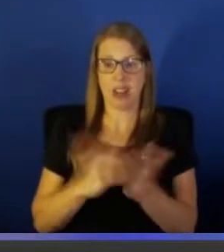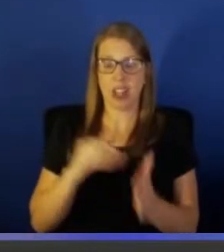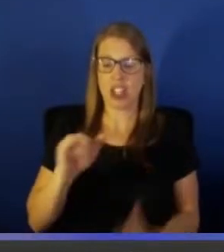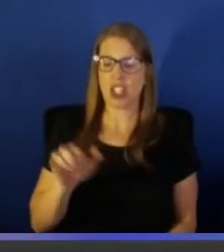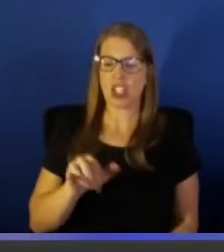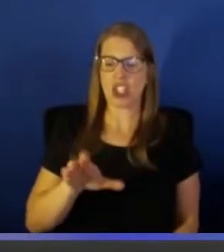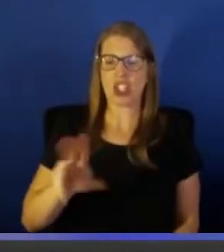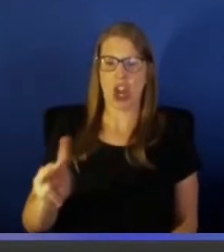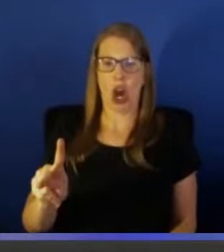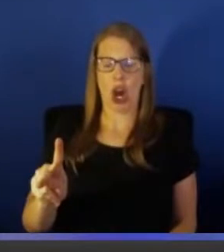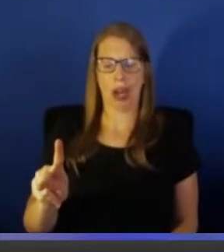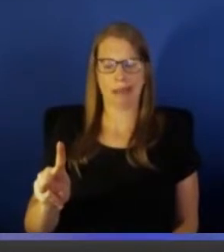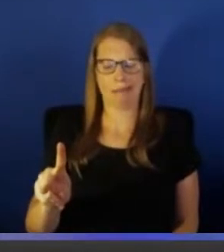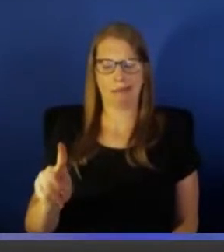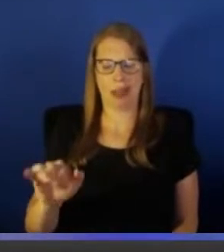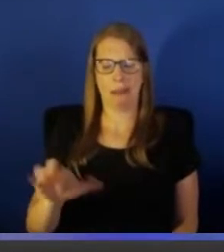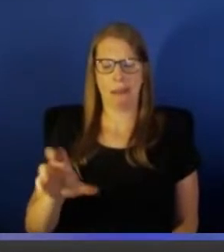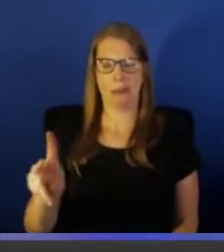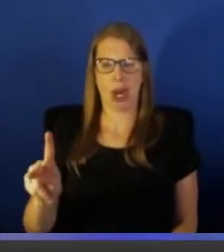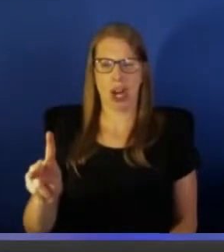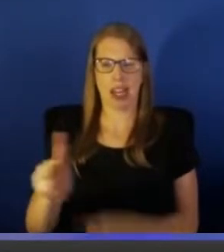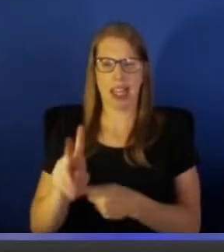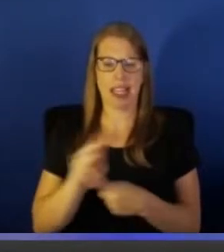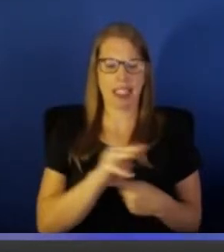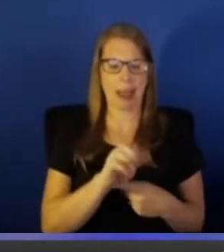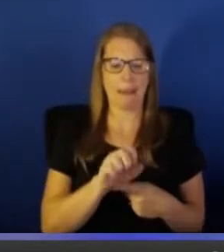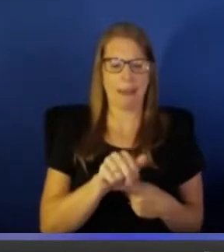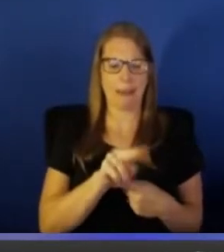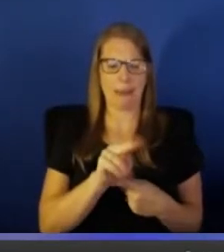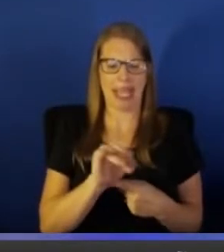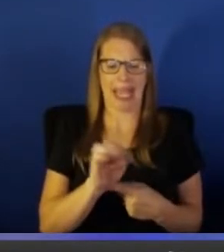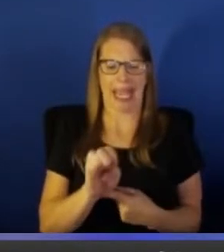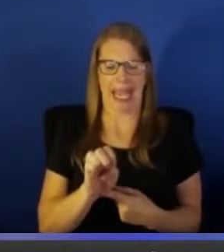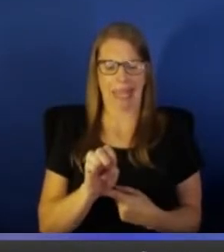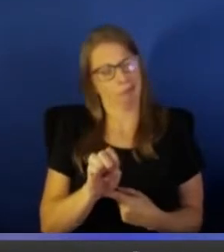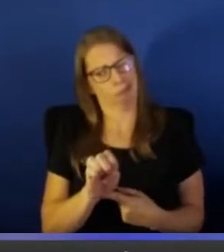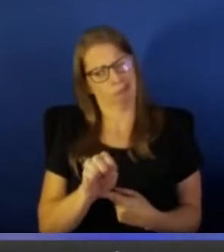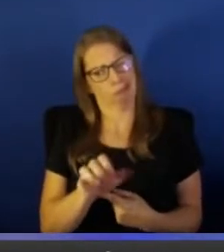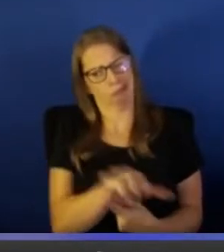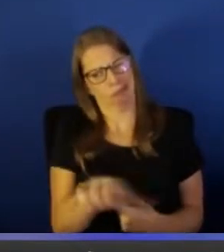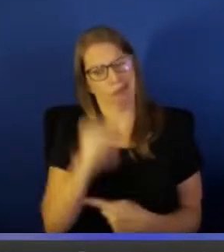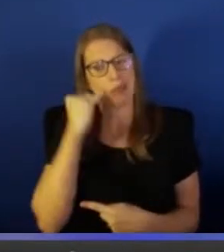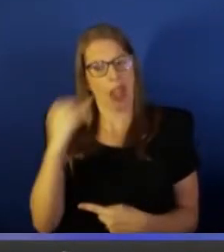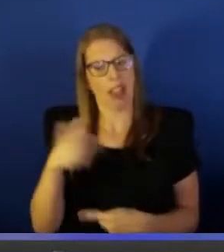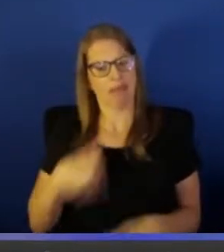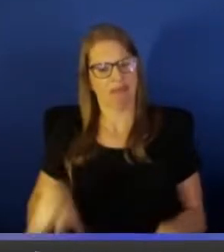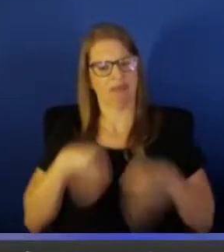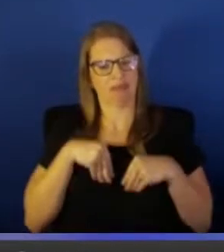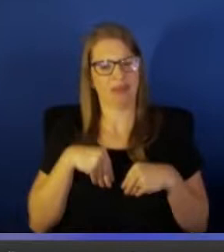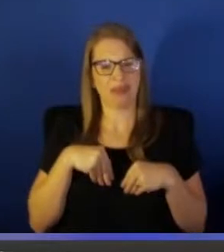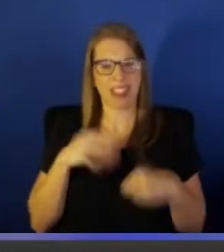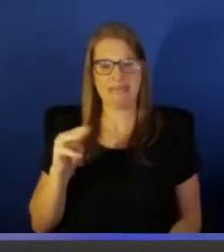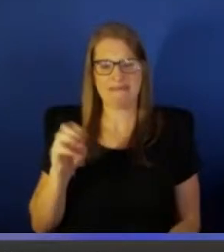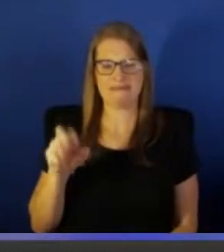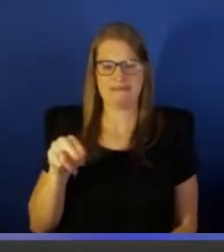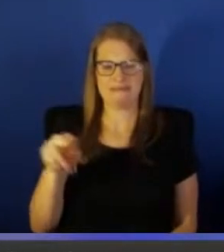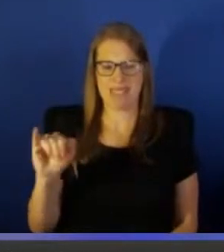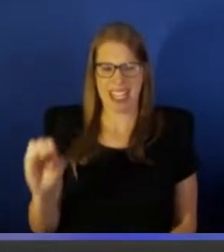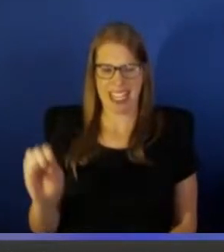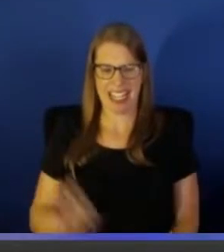it's kind of it's like a meanie. It's a meanie. I mean, I said, so that's a word I can get down with. I get it. I think it describes a lot of